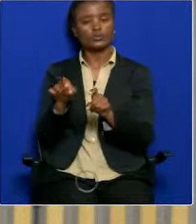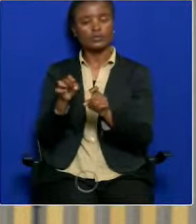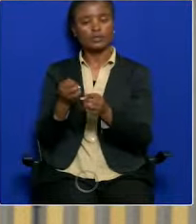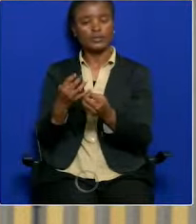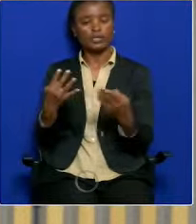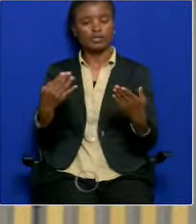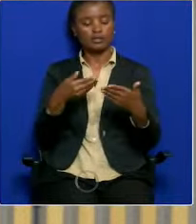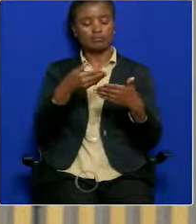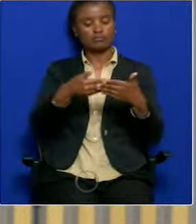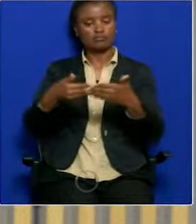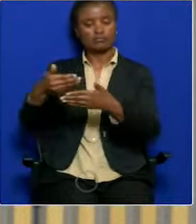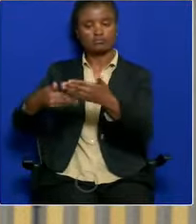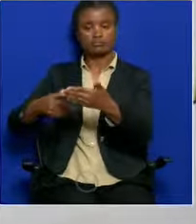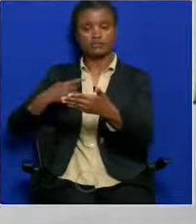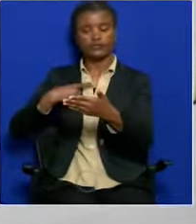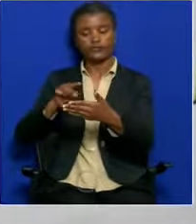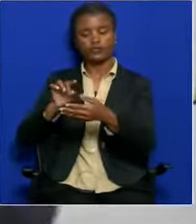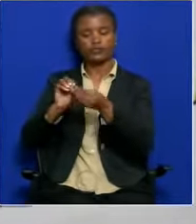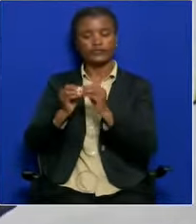Quotations.